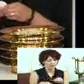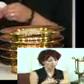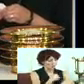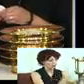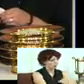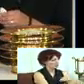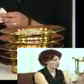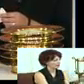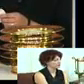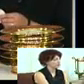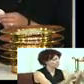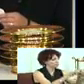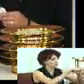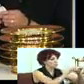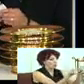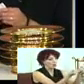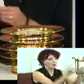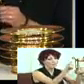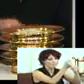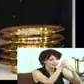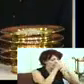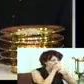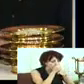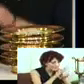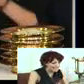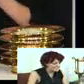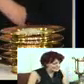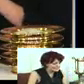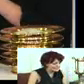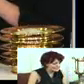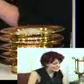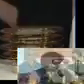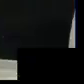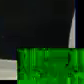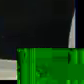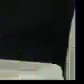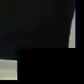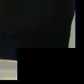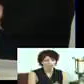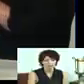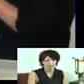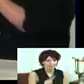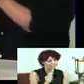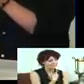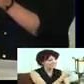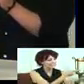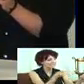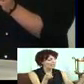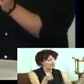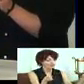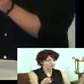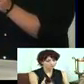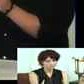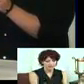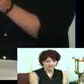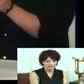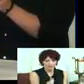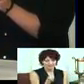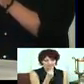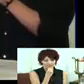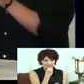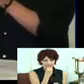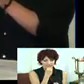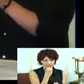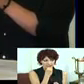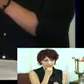it, gave it to his disciples and said, "Take this, all of you,